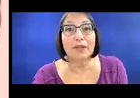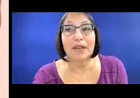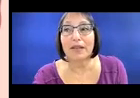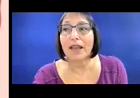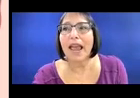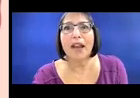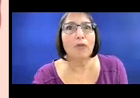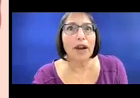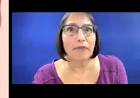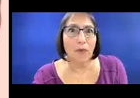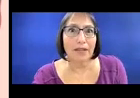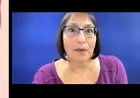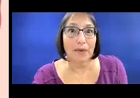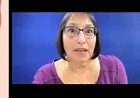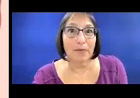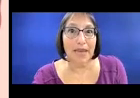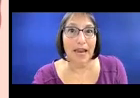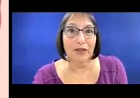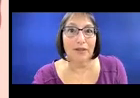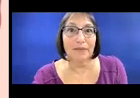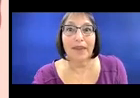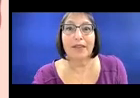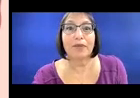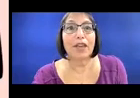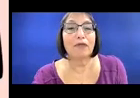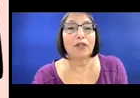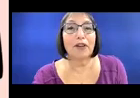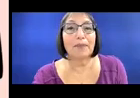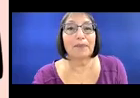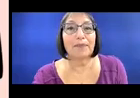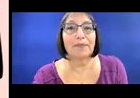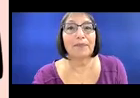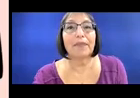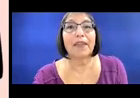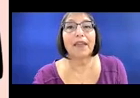students' needs in a variety of ways to be able to keep them engaged. So, thank you for sharing.